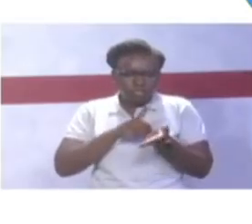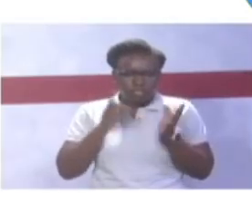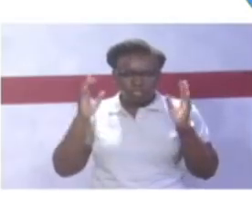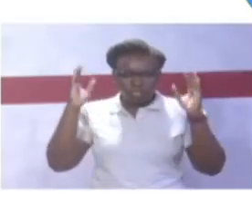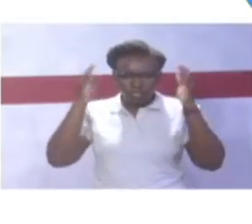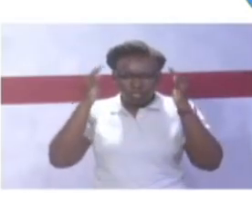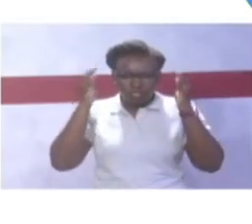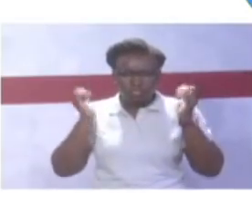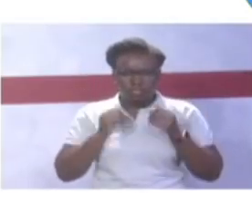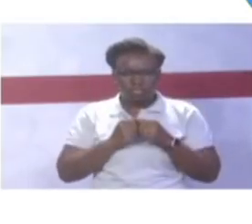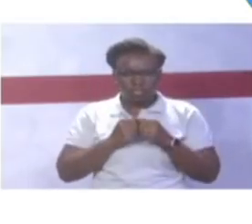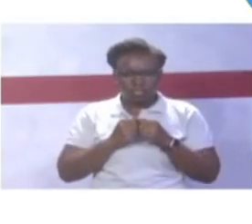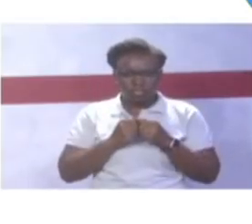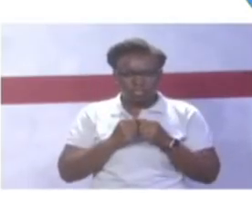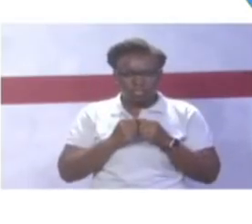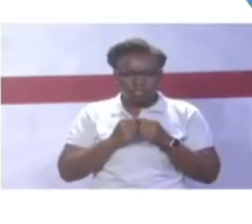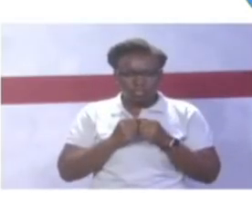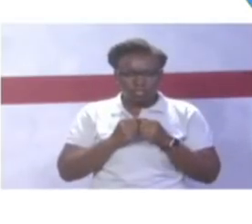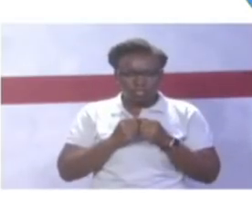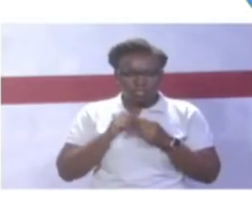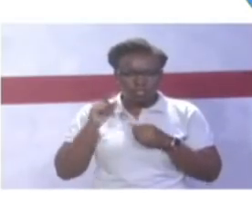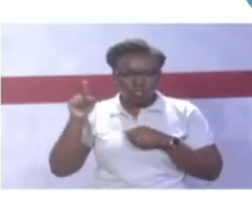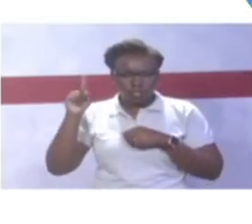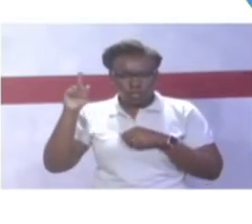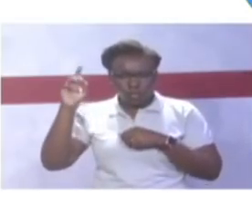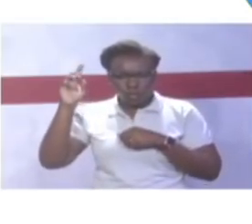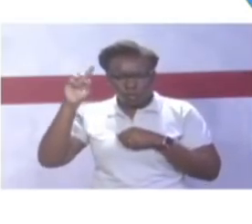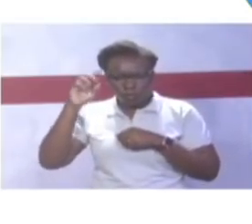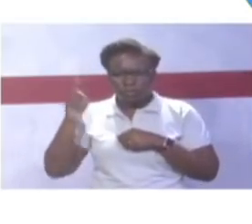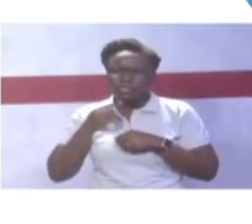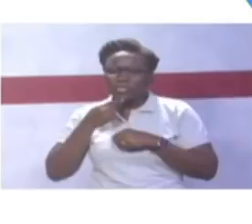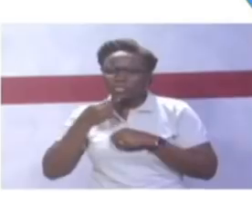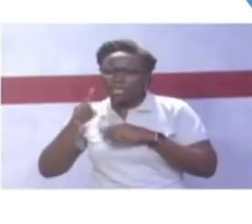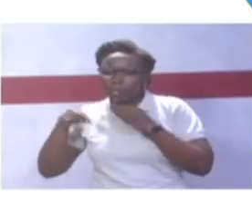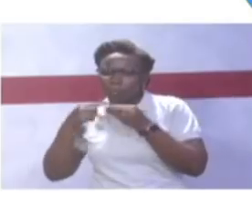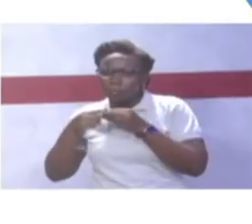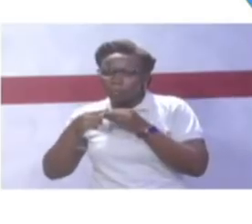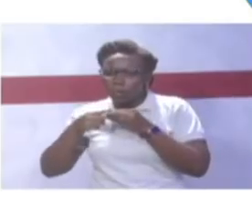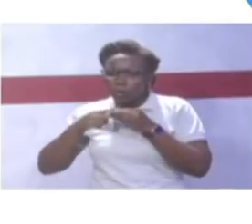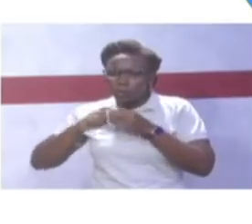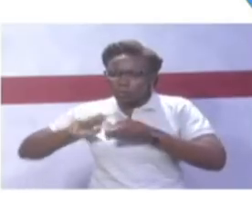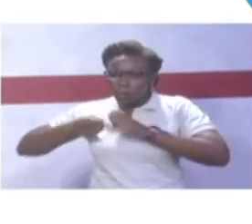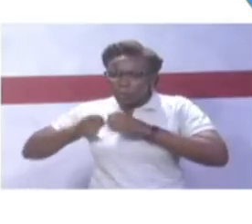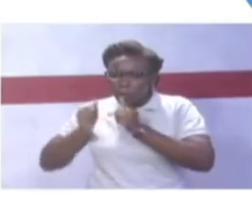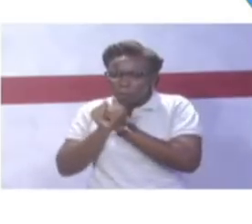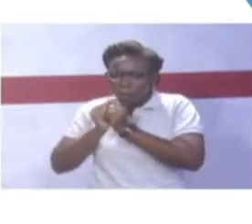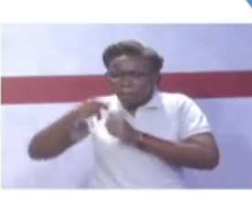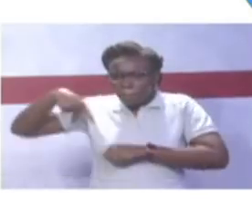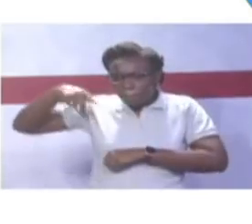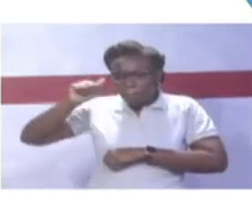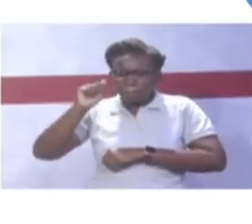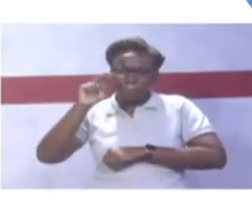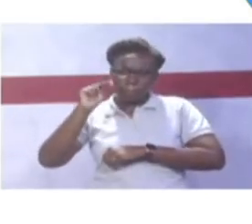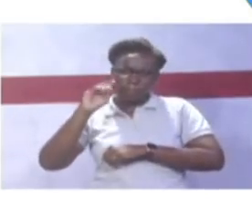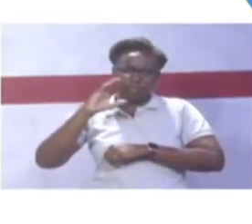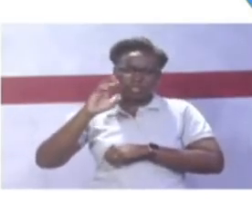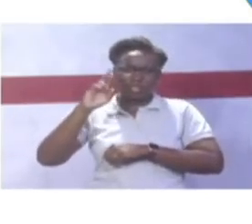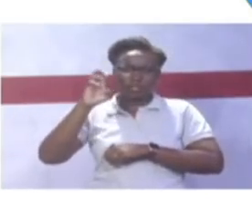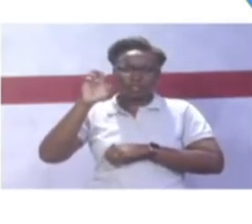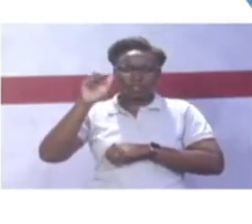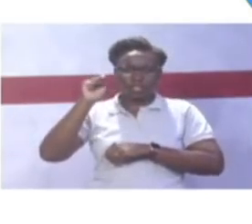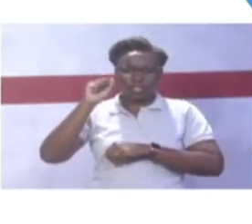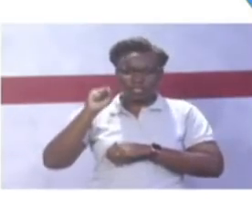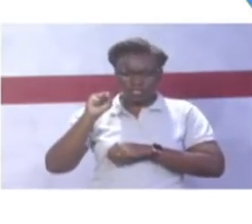Texera mentioned issues with the pancreas. Could you just expand a bit on those issues, or what issues